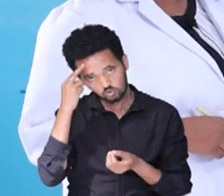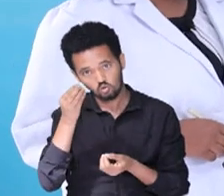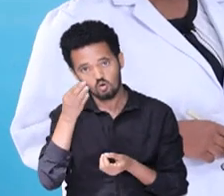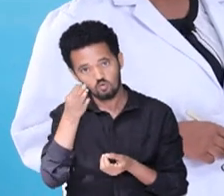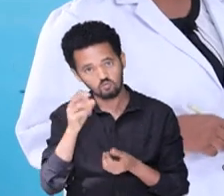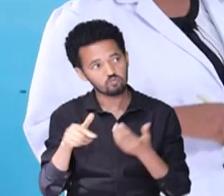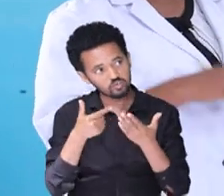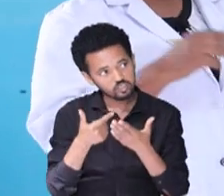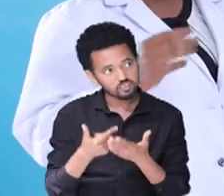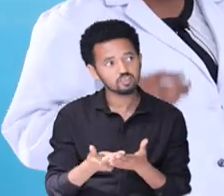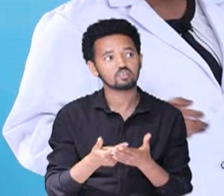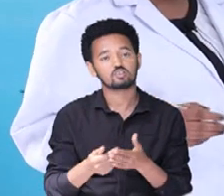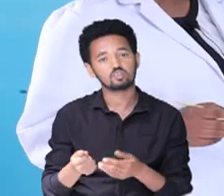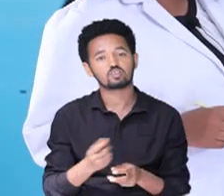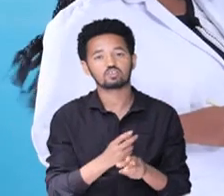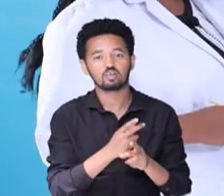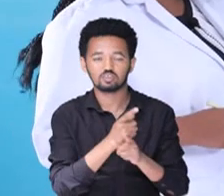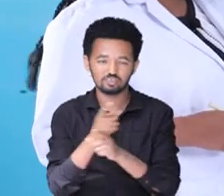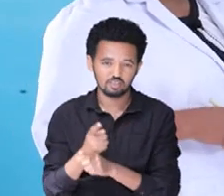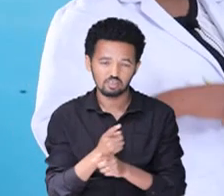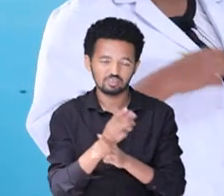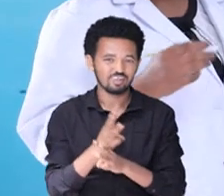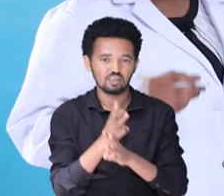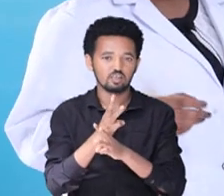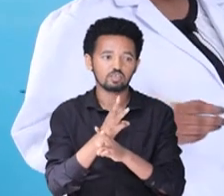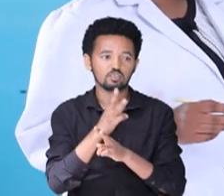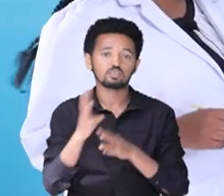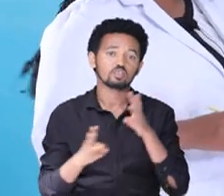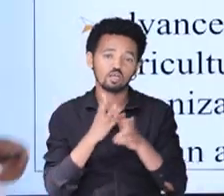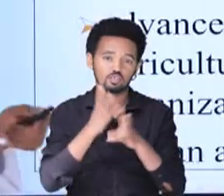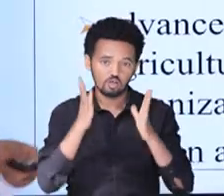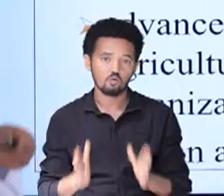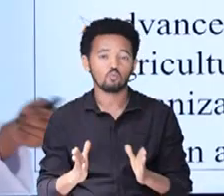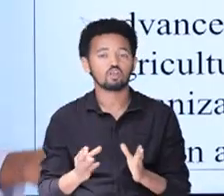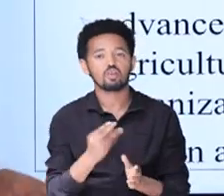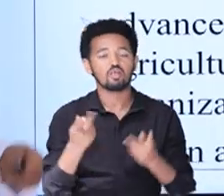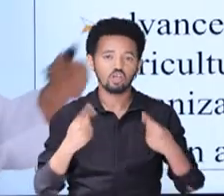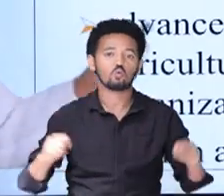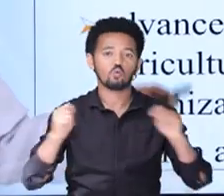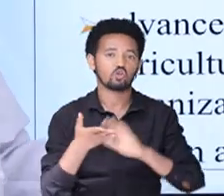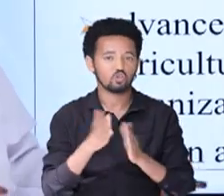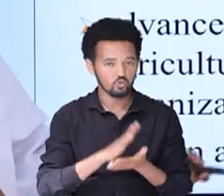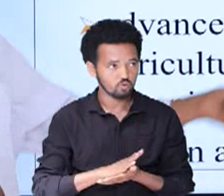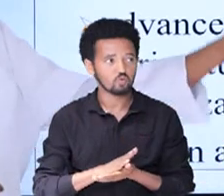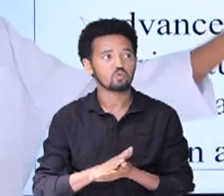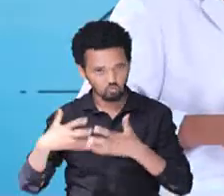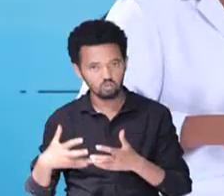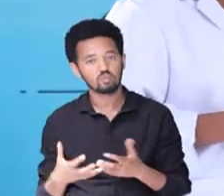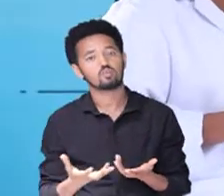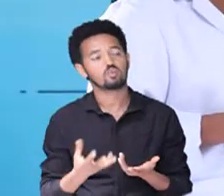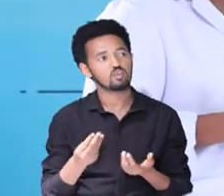of advanced in scientific knowledge, advanced in technology, and also advanced in